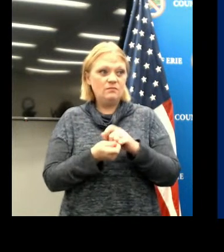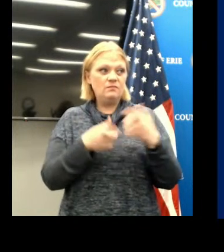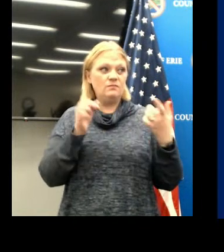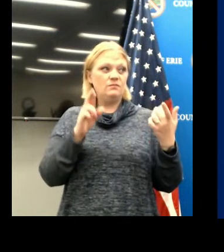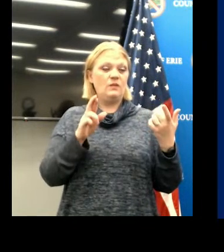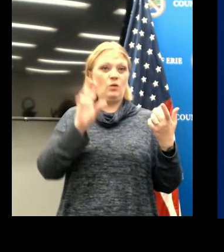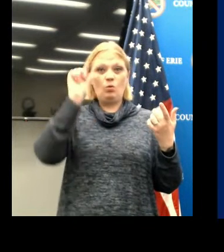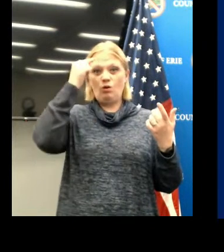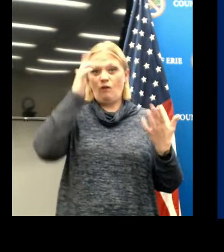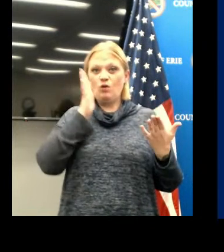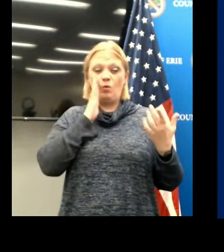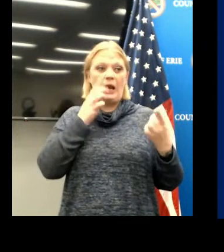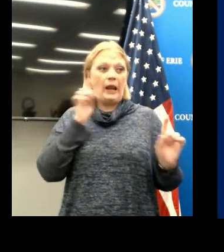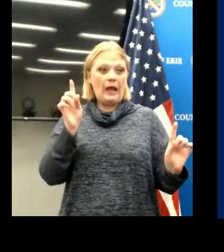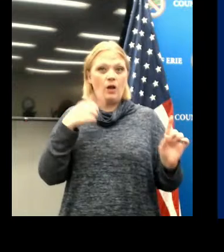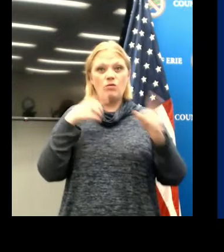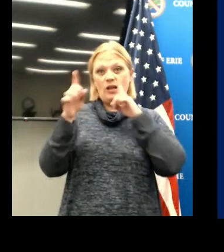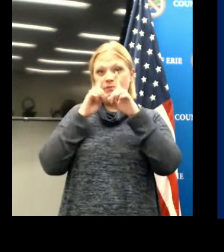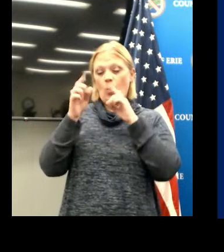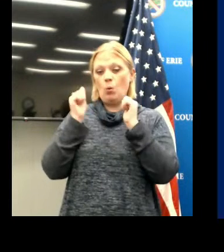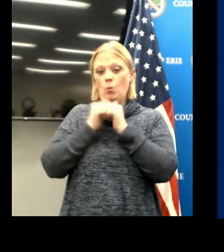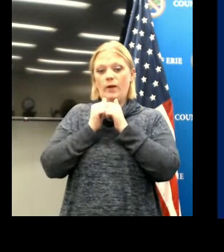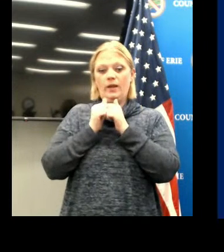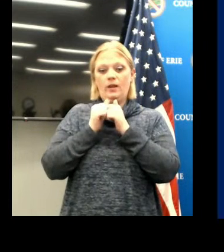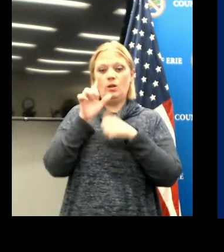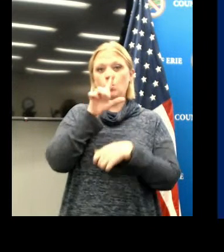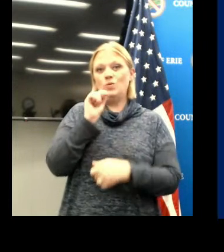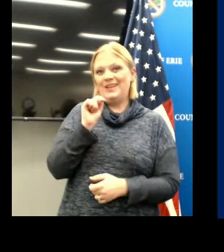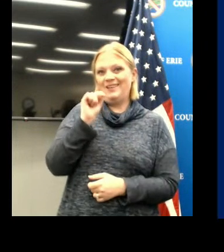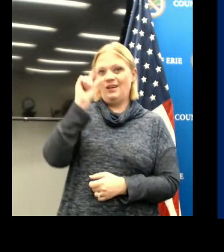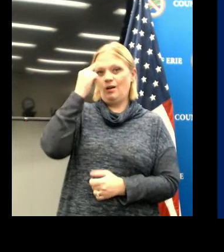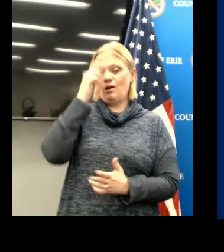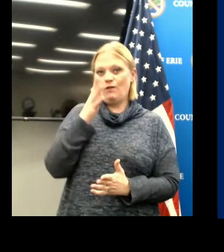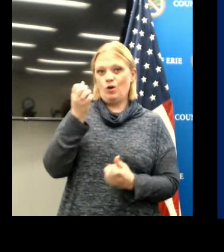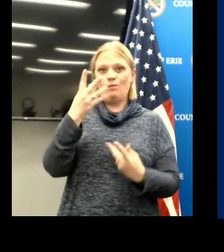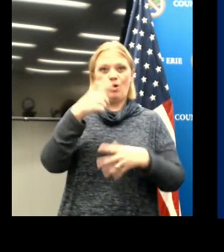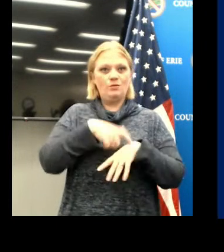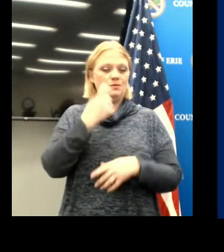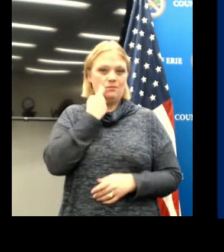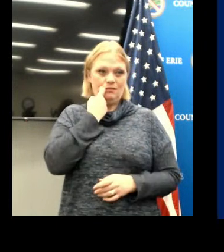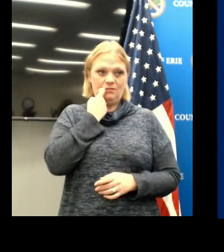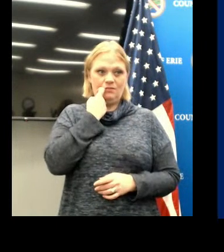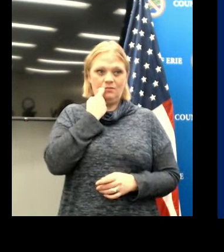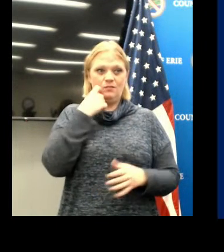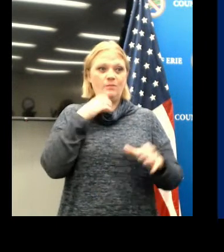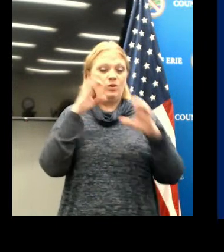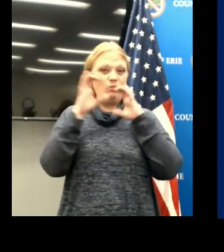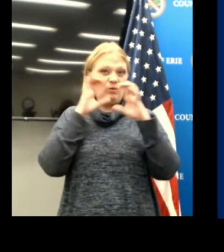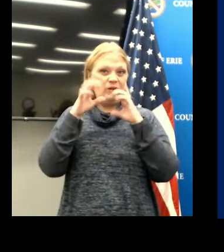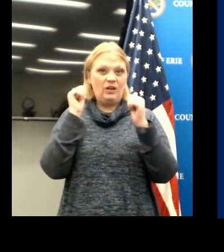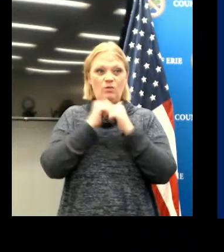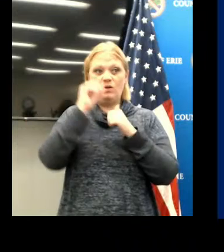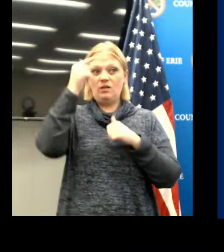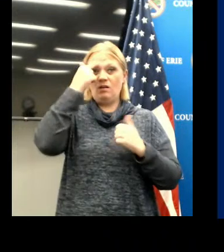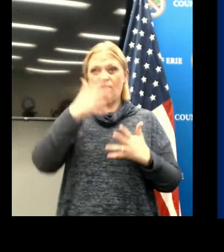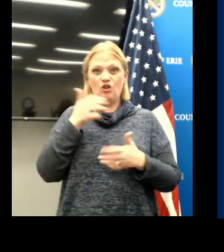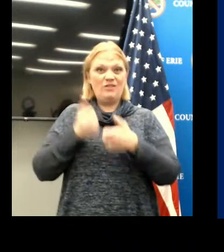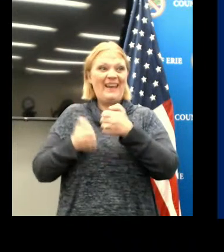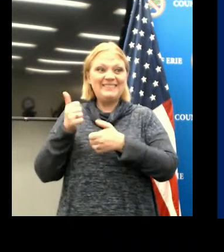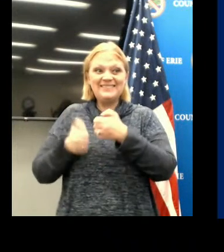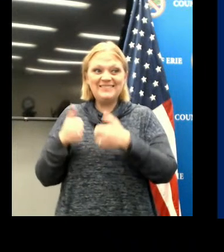was the governor going to announce? I've spoken to the lieutenant governor multiple times recently. I've been communicating with the governor even by